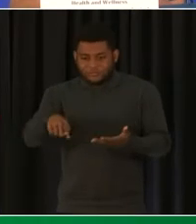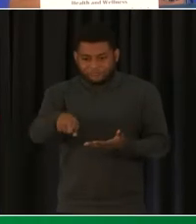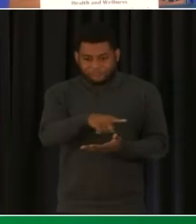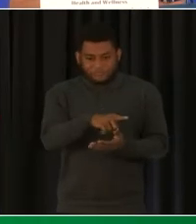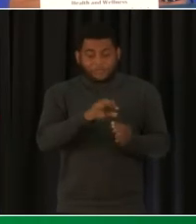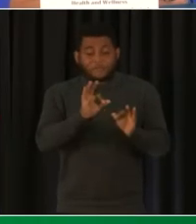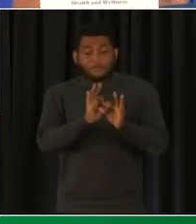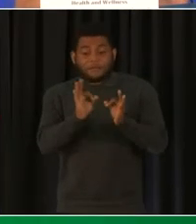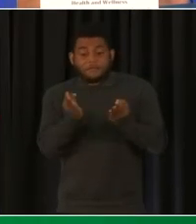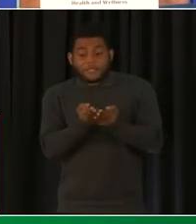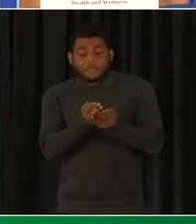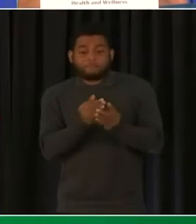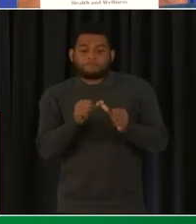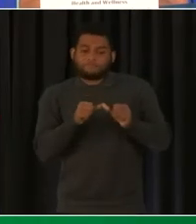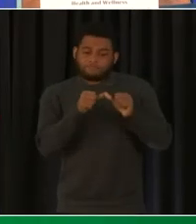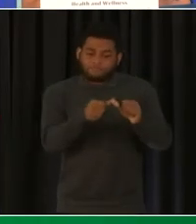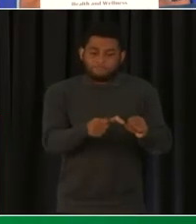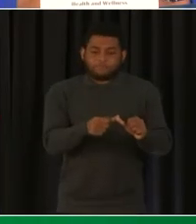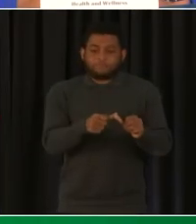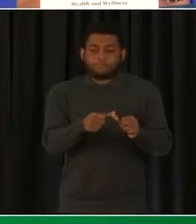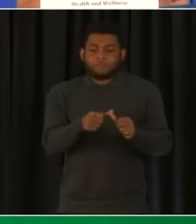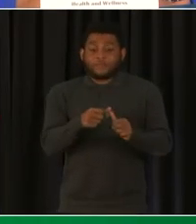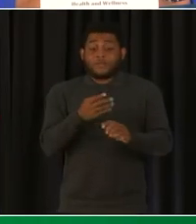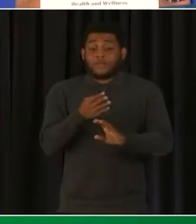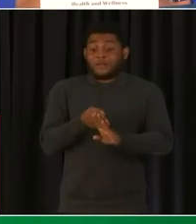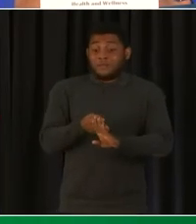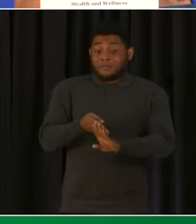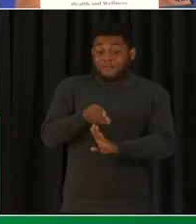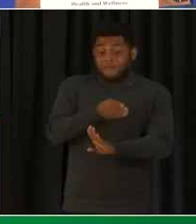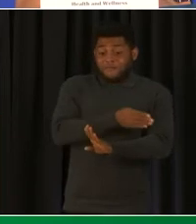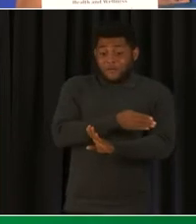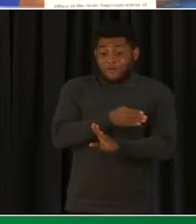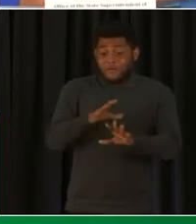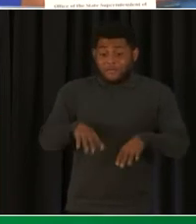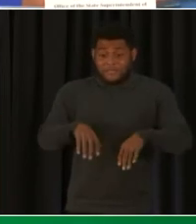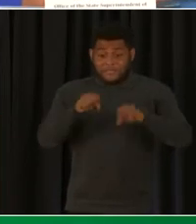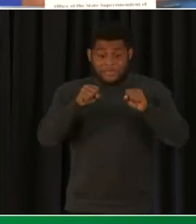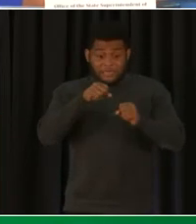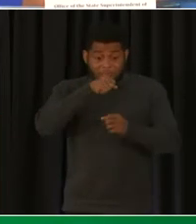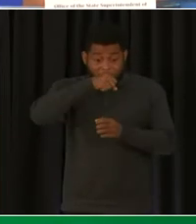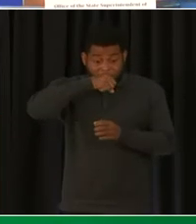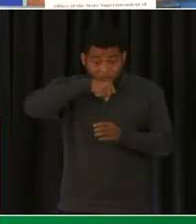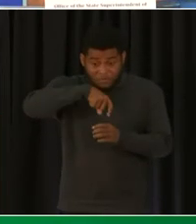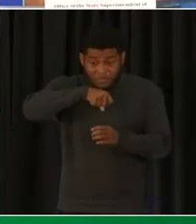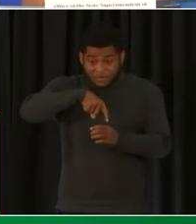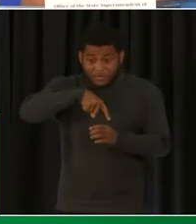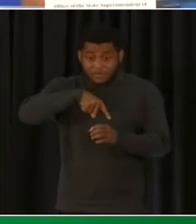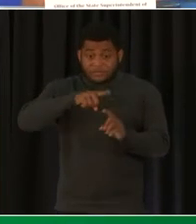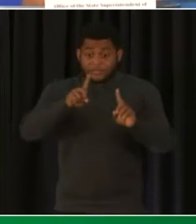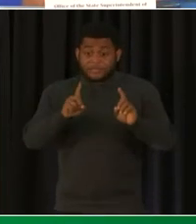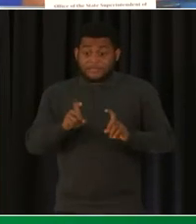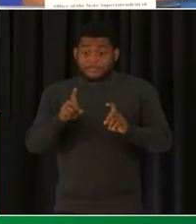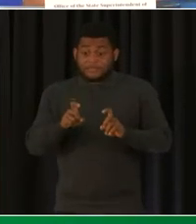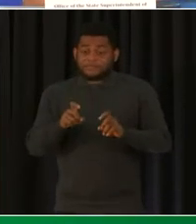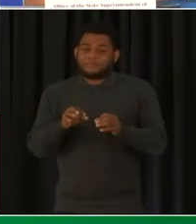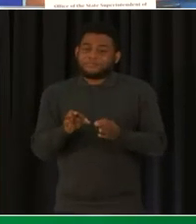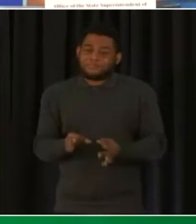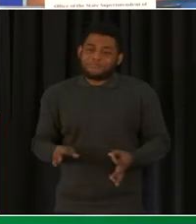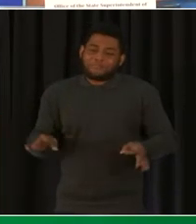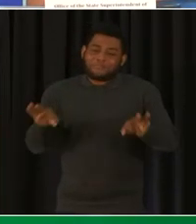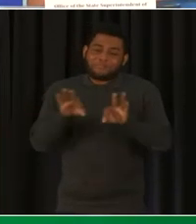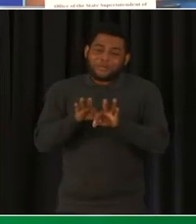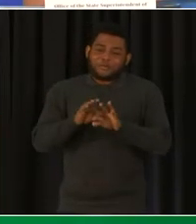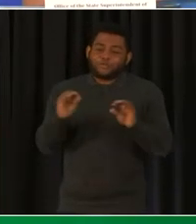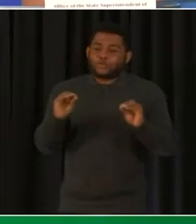to your student that before participating in a saliva-based test, like the one that we're using, it is important to